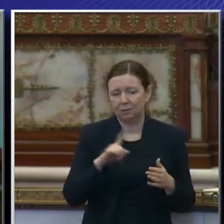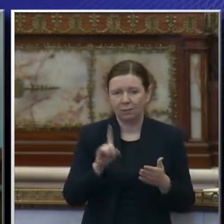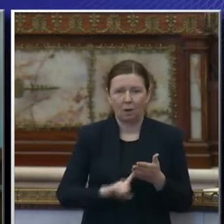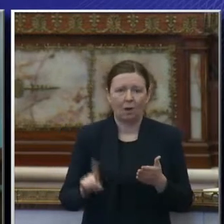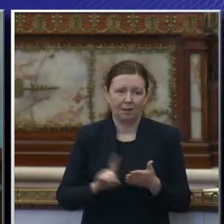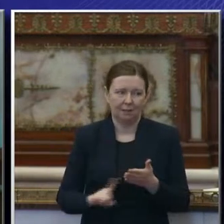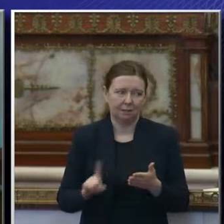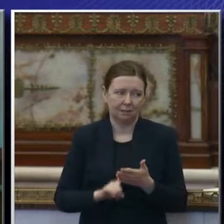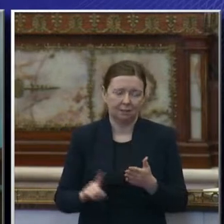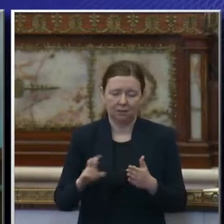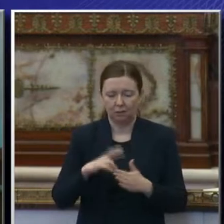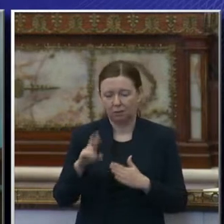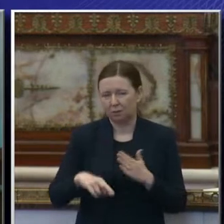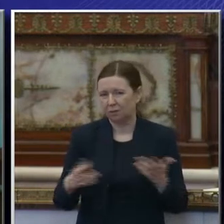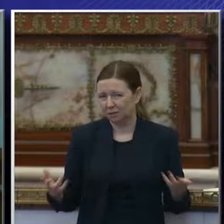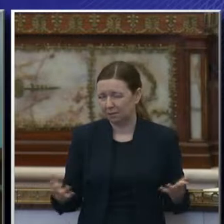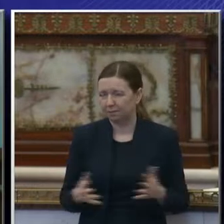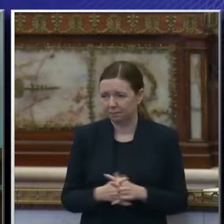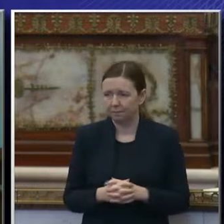the results of it.